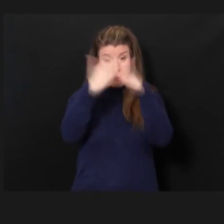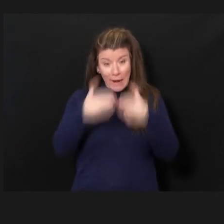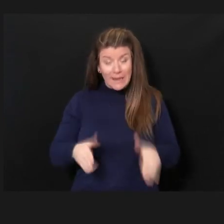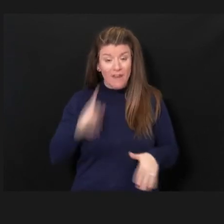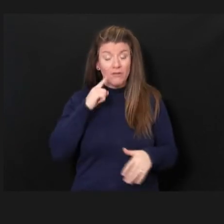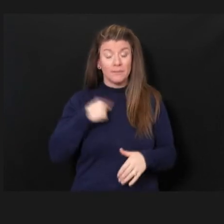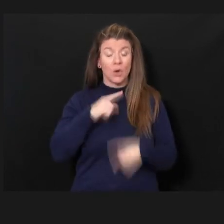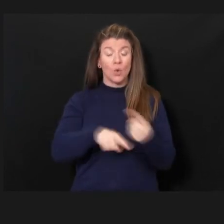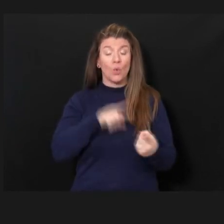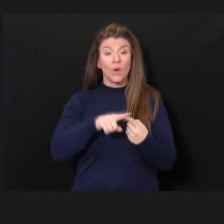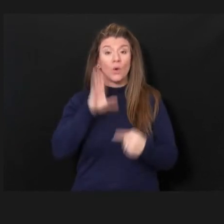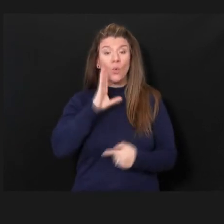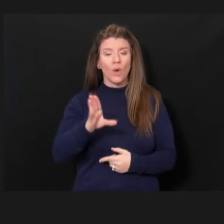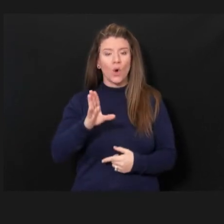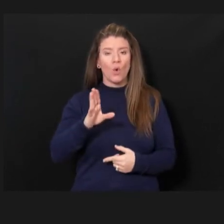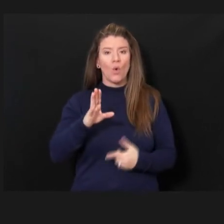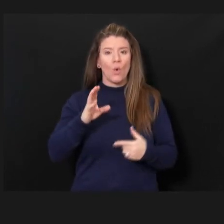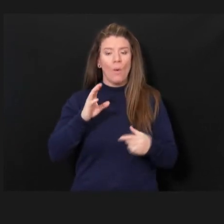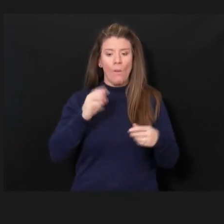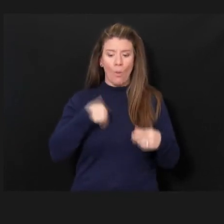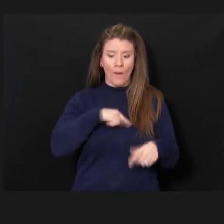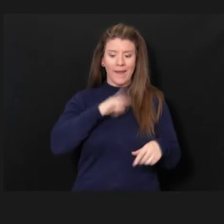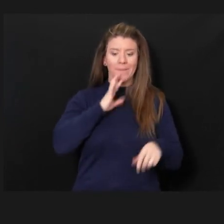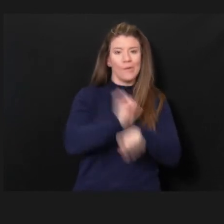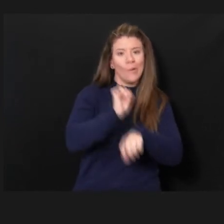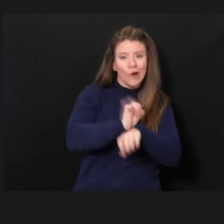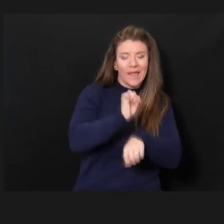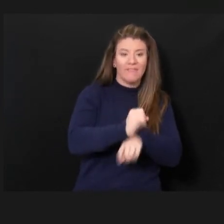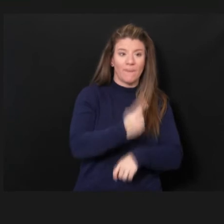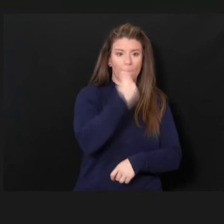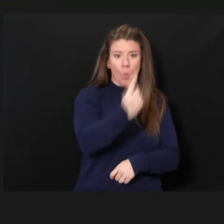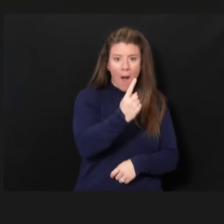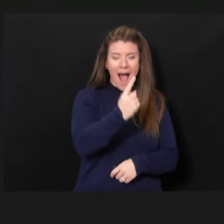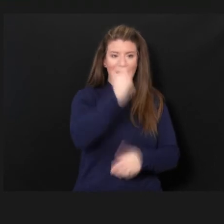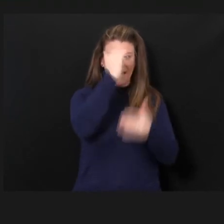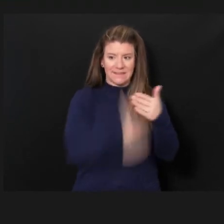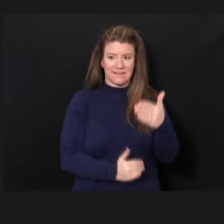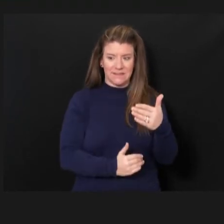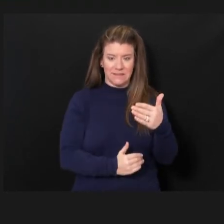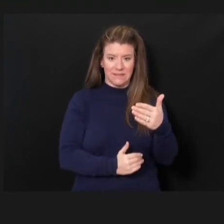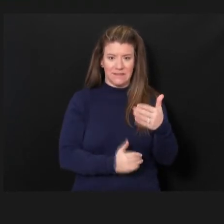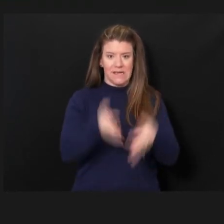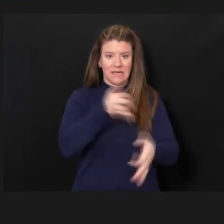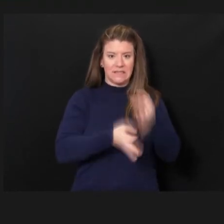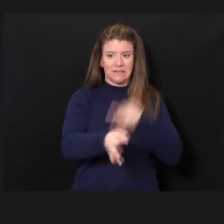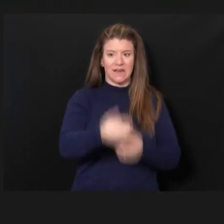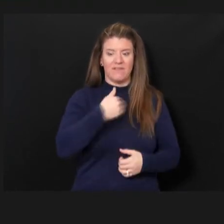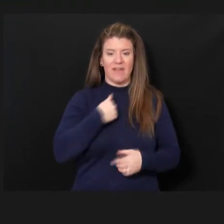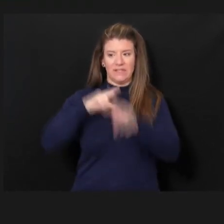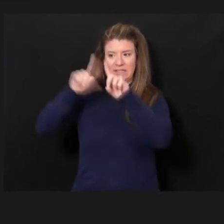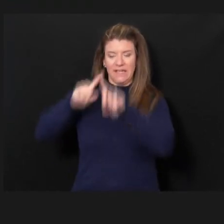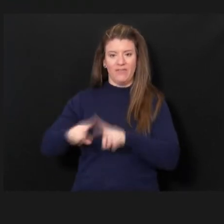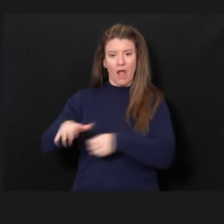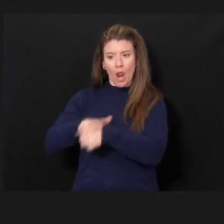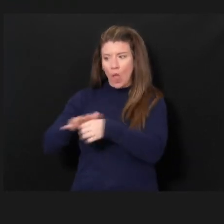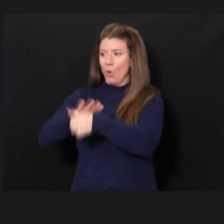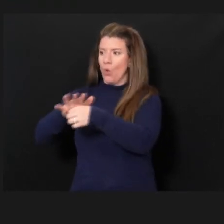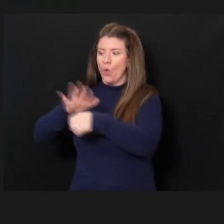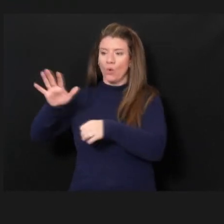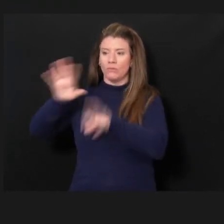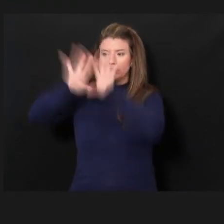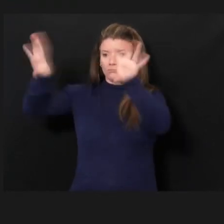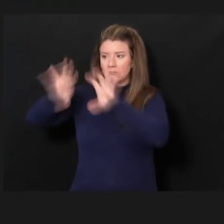will we basically be working from one single list instead of having all of the local counties which